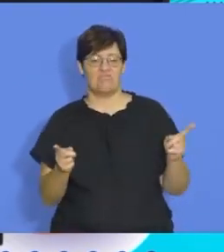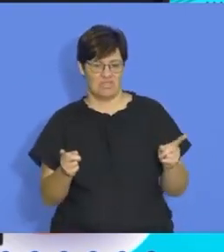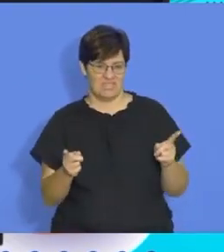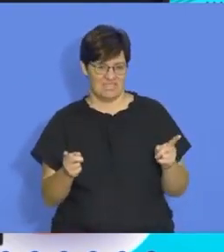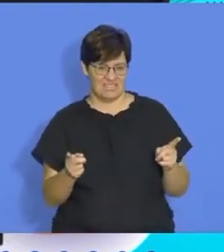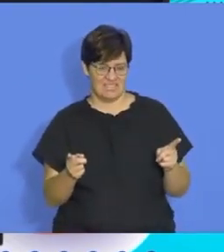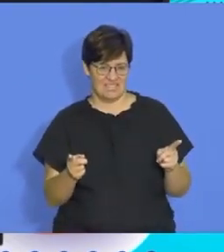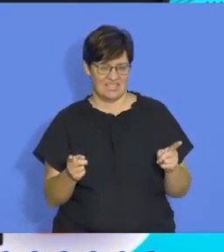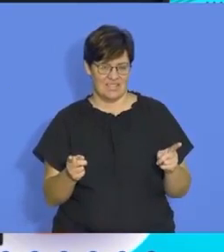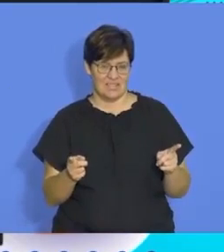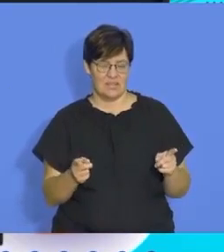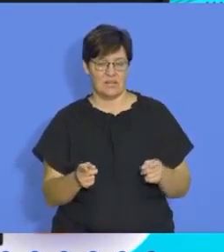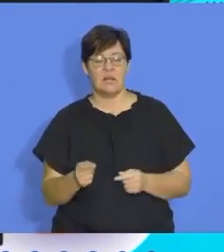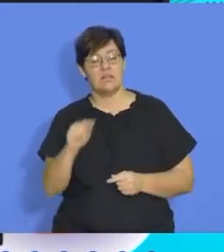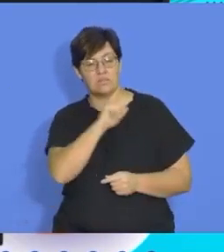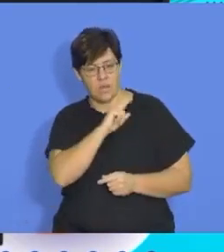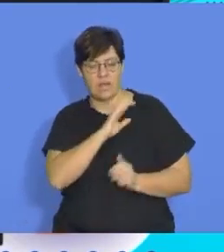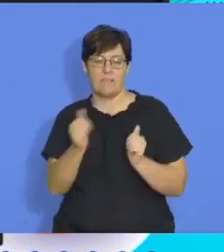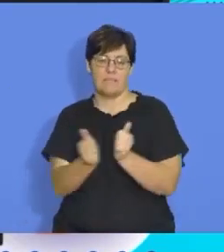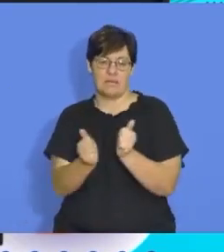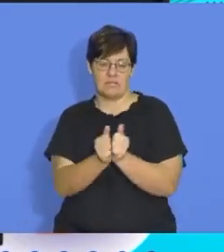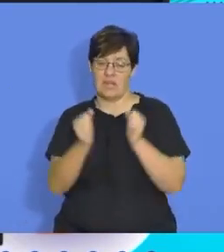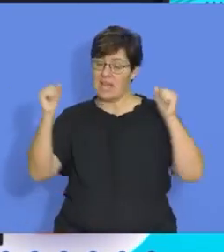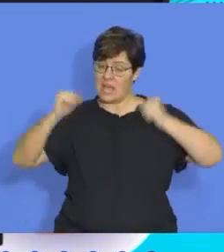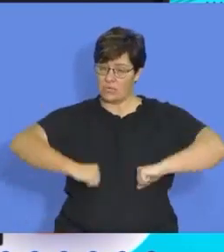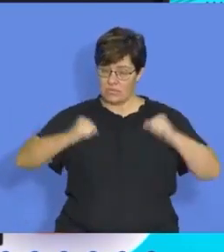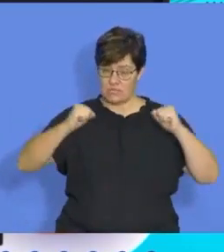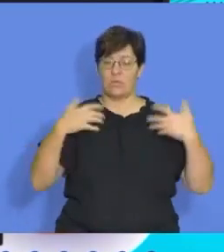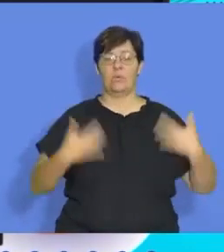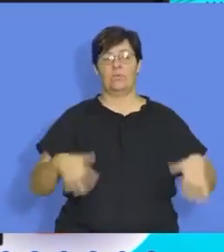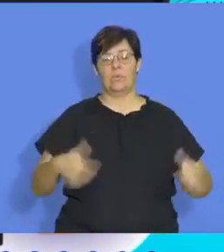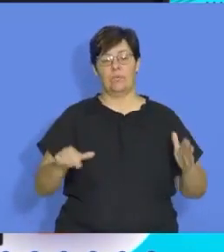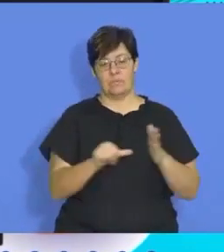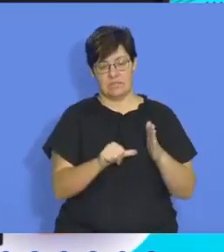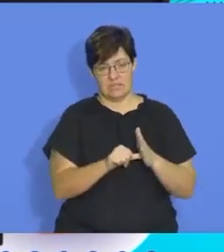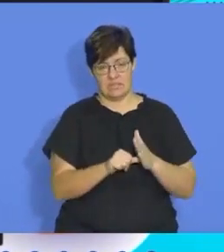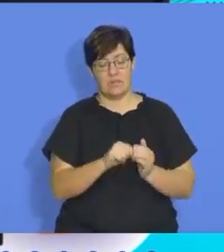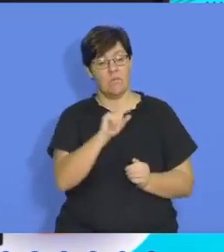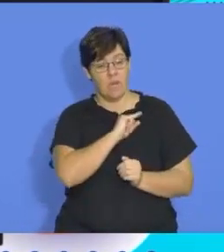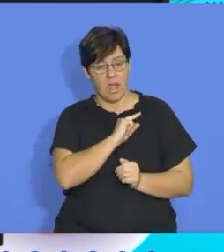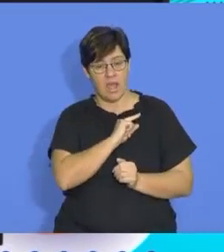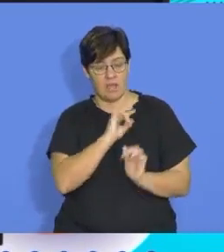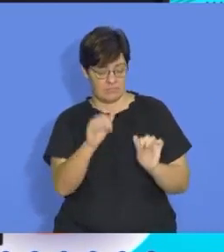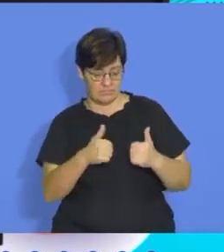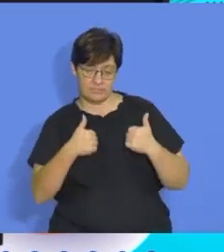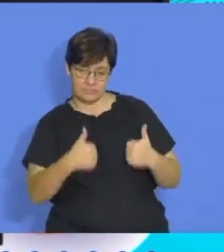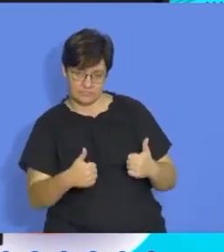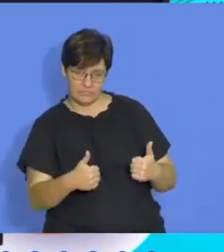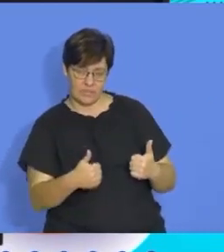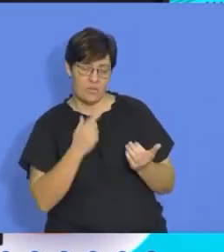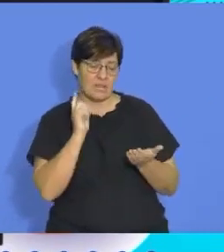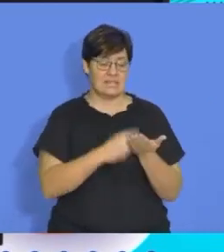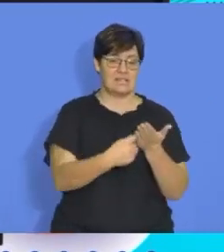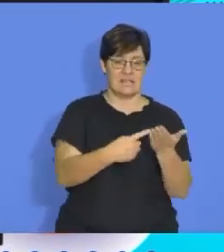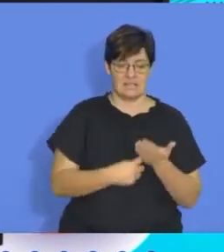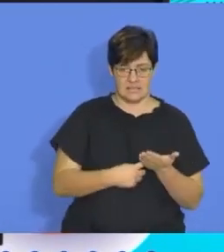be a different scenario. And this is why that partnership agreement is so important, because the partners sit